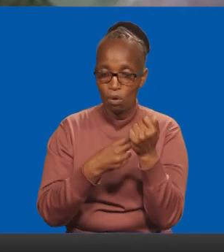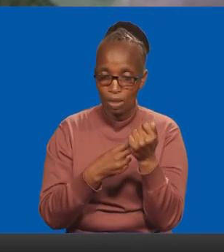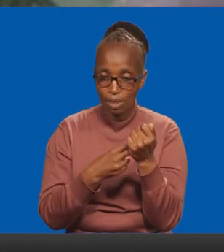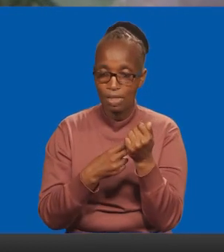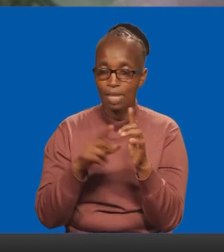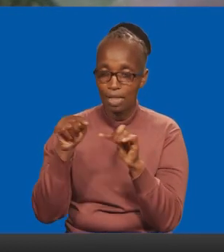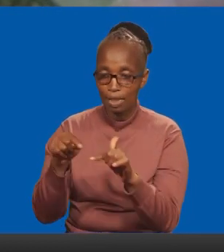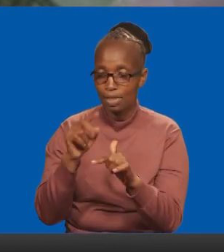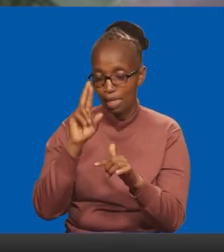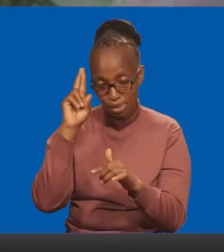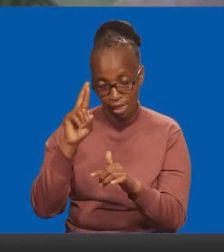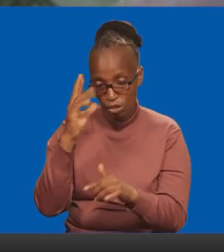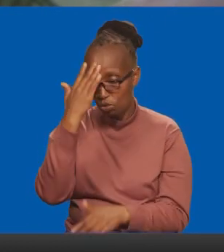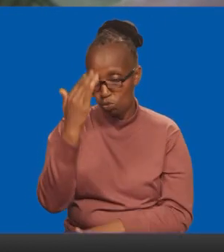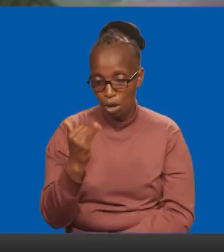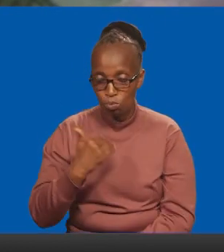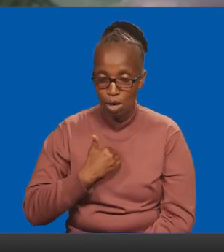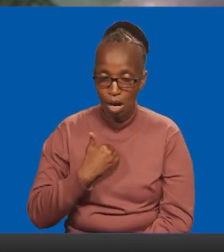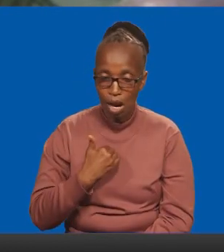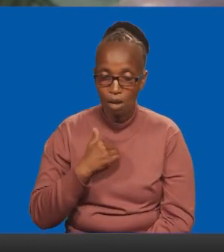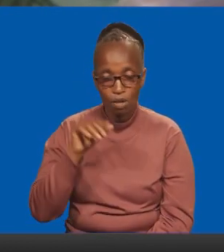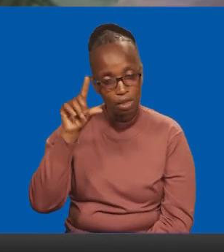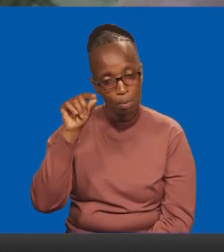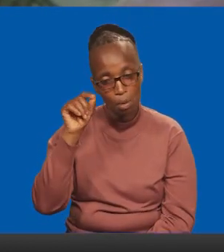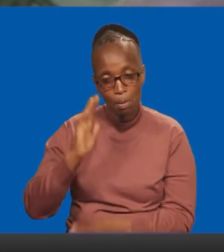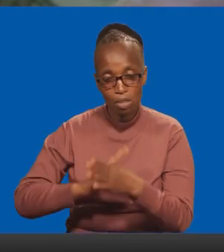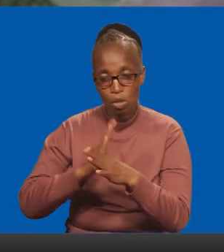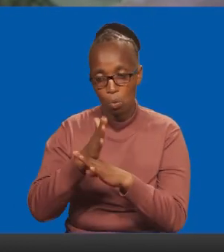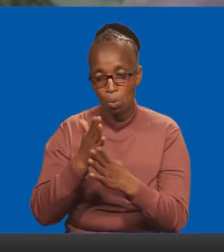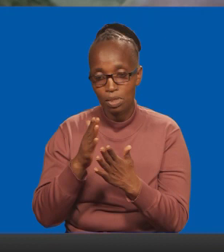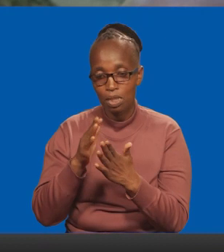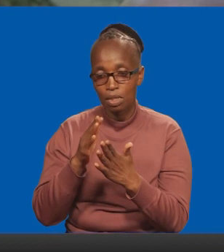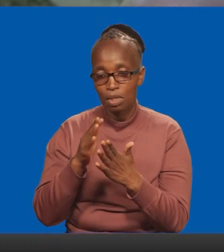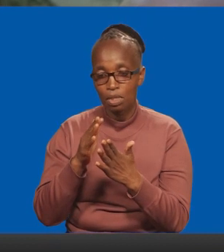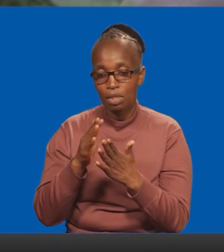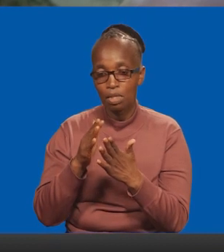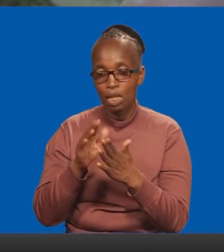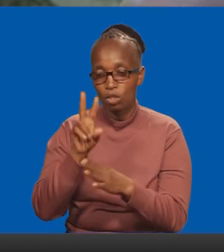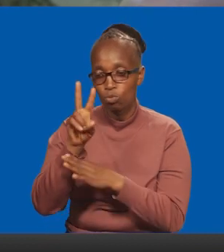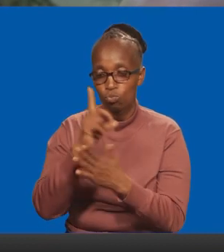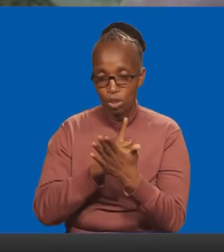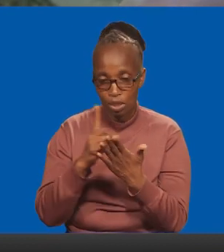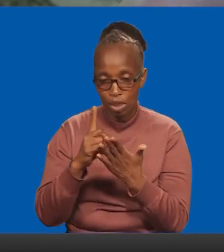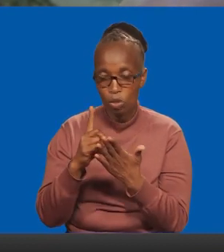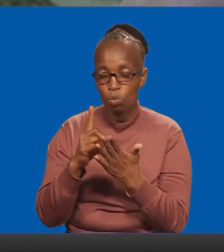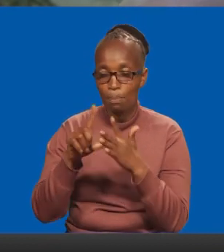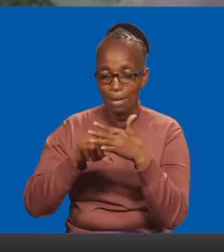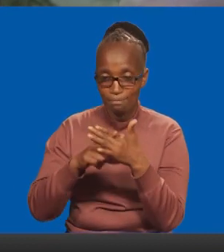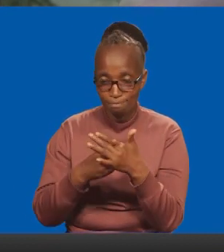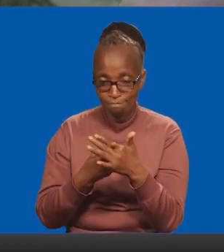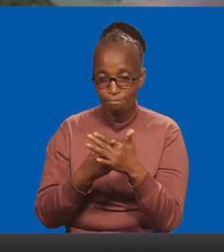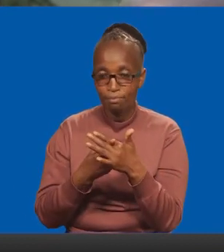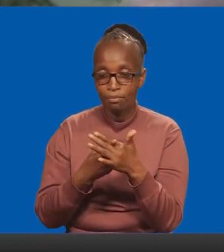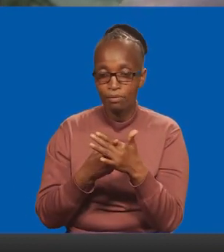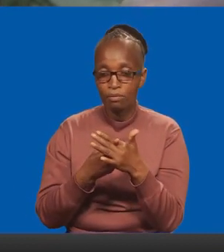the stakeholders together. And that's why now we have mounted the Mombasa Tourism Council, which within 2 weeks time we will